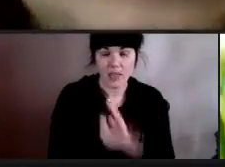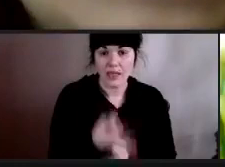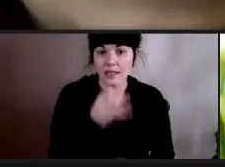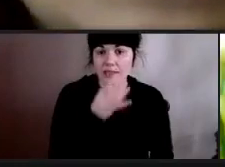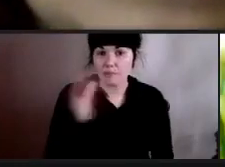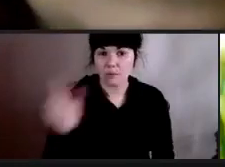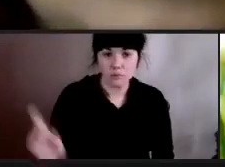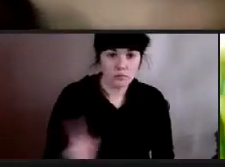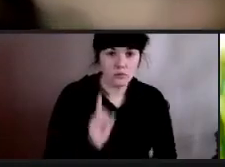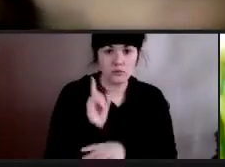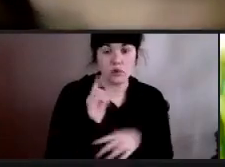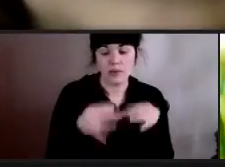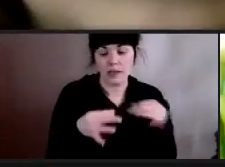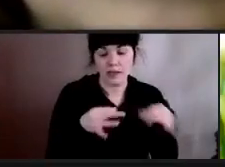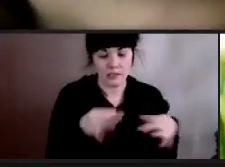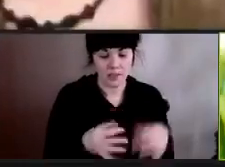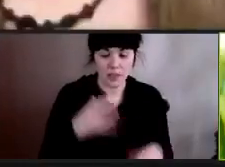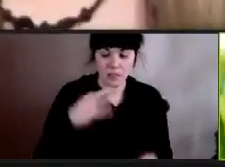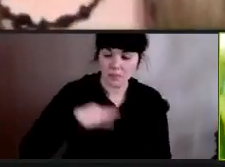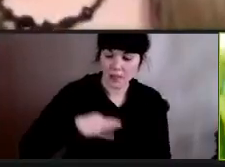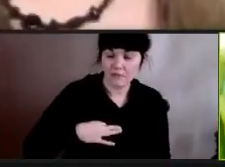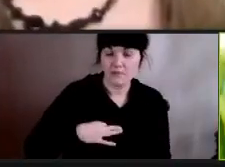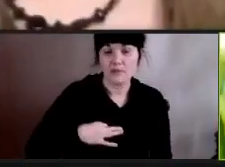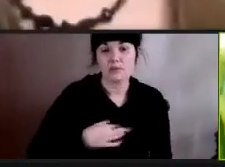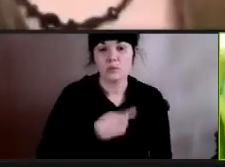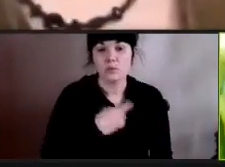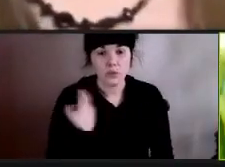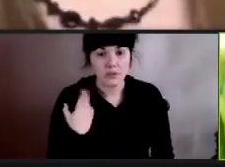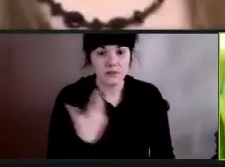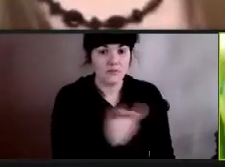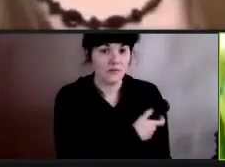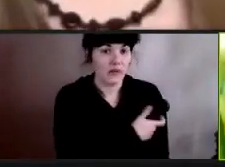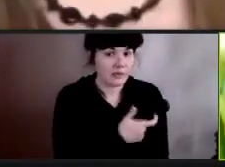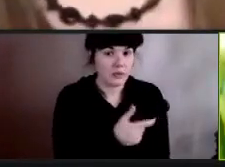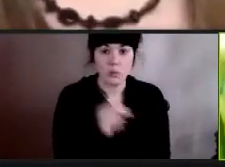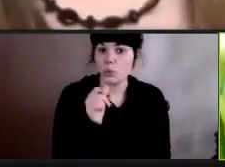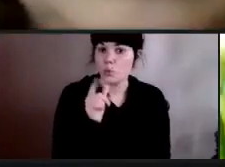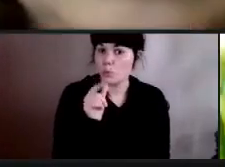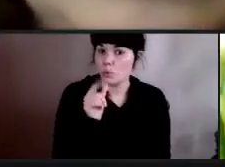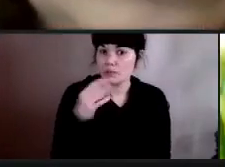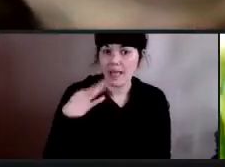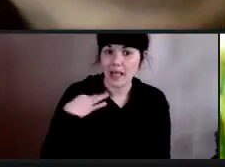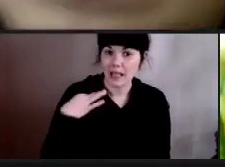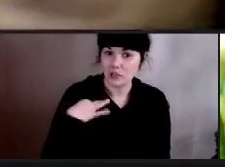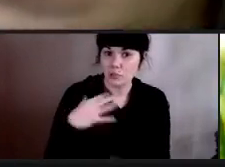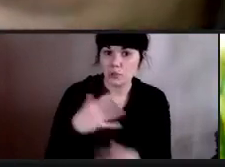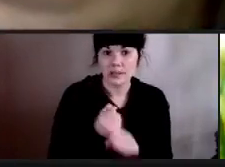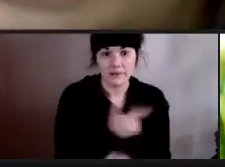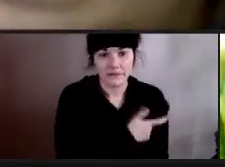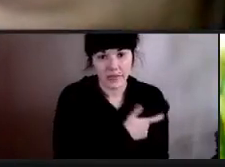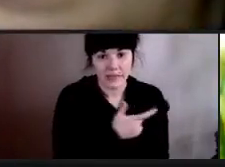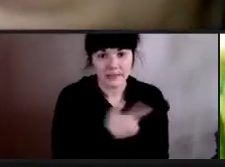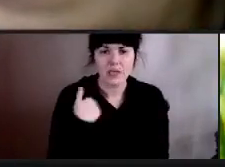vaccine? And the vaccine is our families that are eligible to get it. So we're really, you know, pushing people